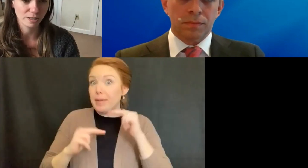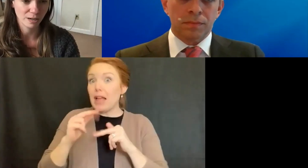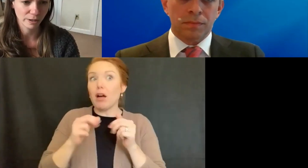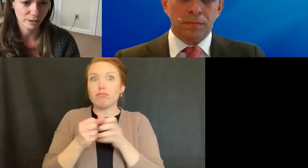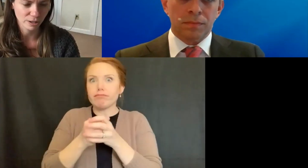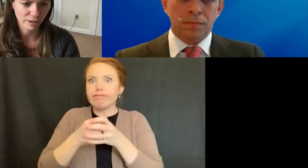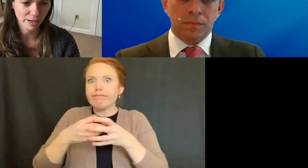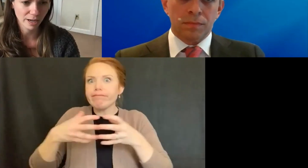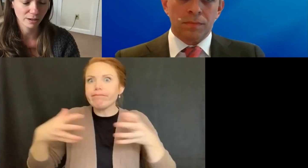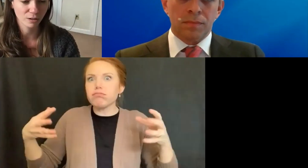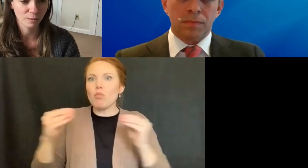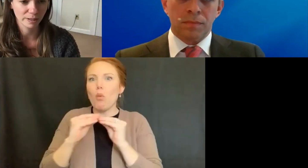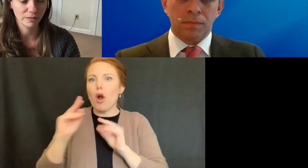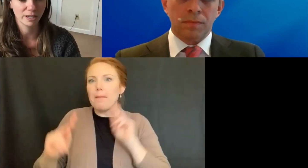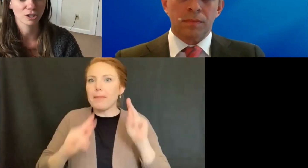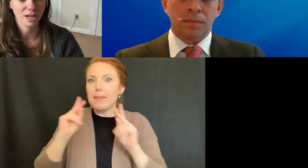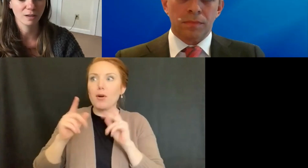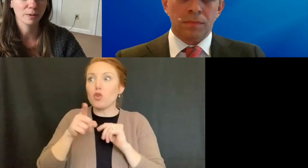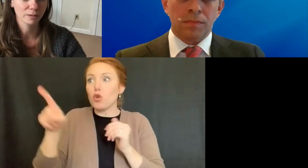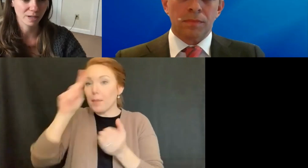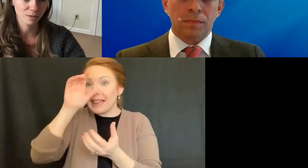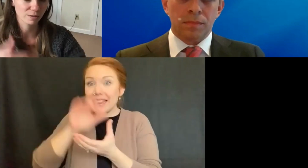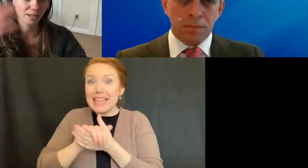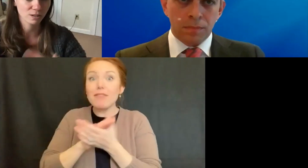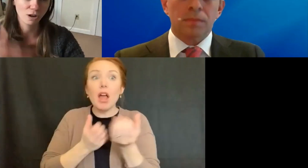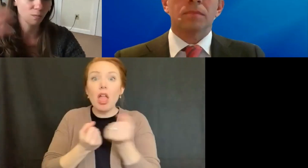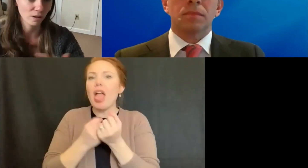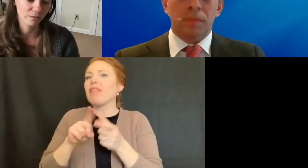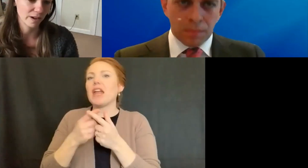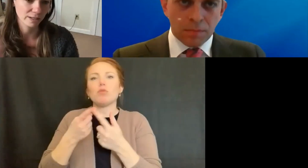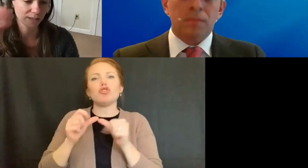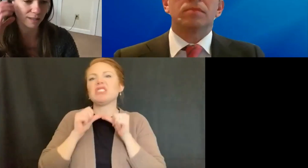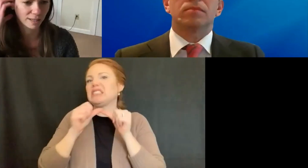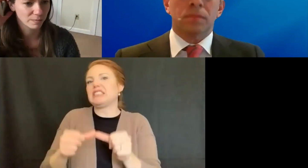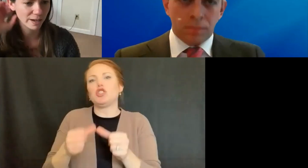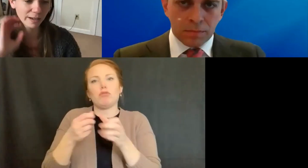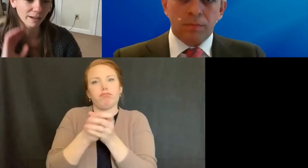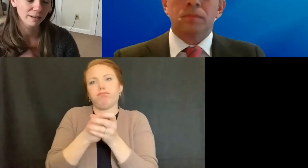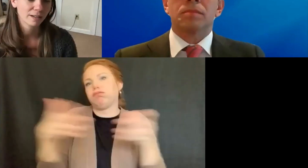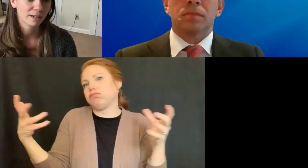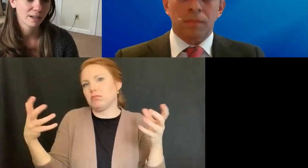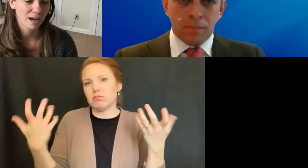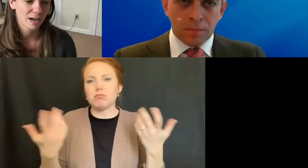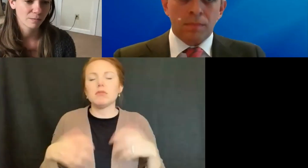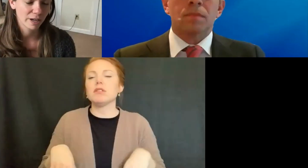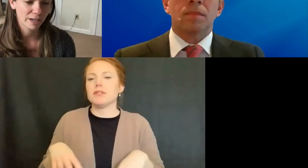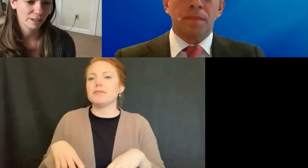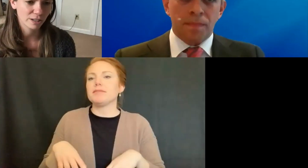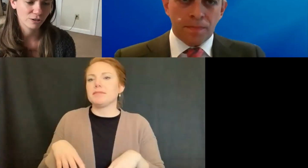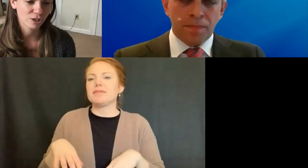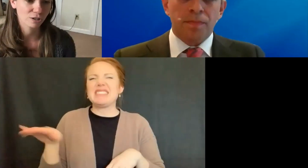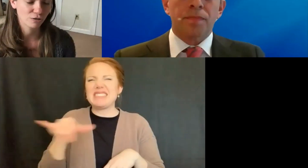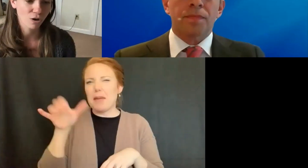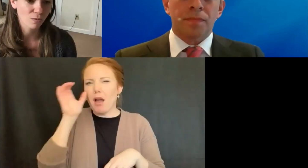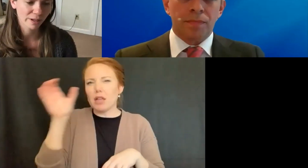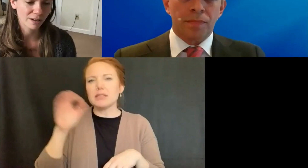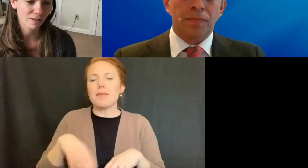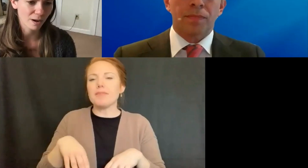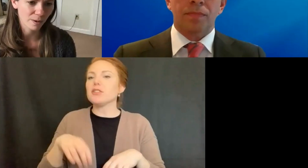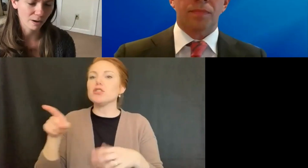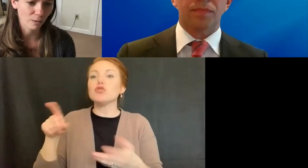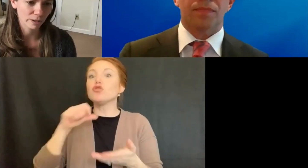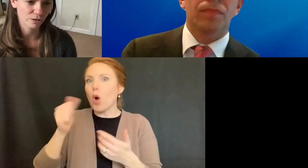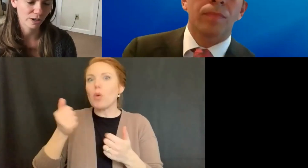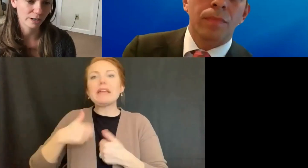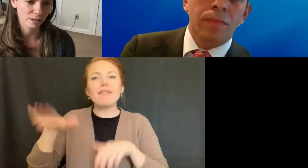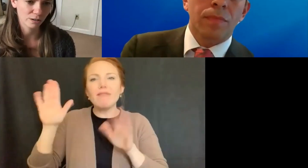who understand what you're doing and who believe it, it just kind of builds up. So it's that snowball effect. It's the same thing. And he said, just don't give